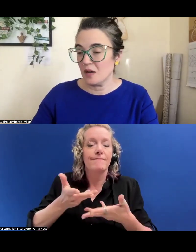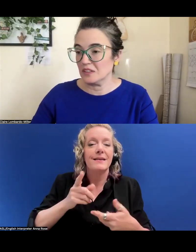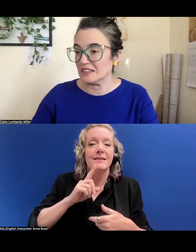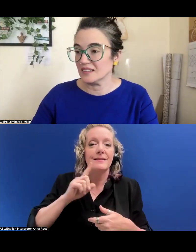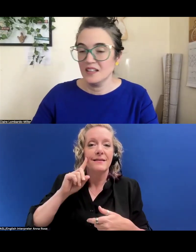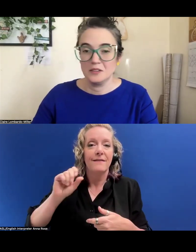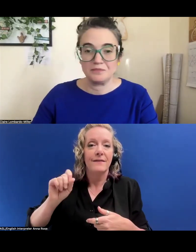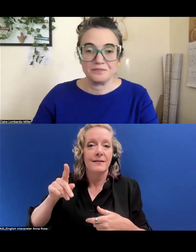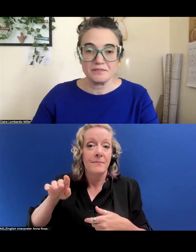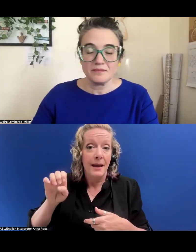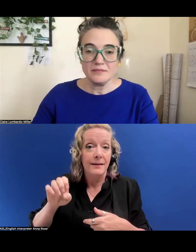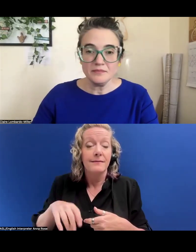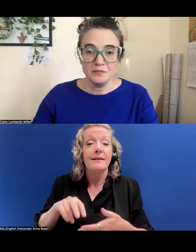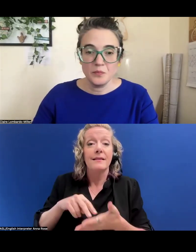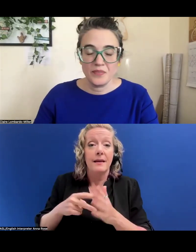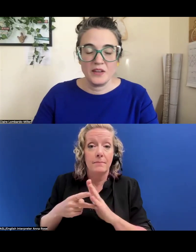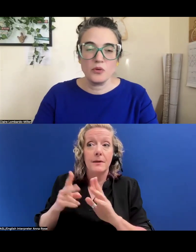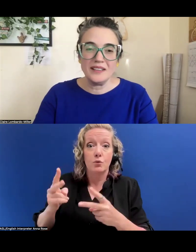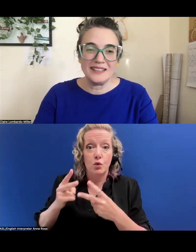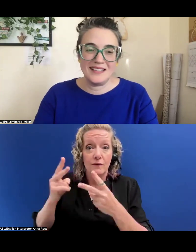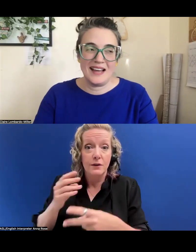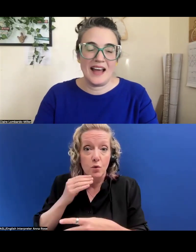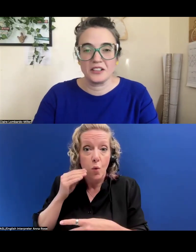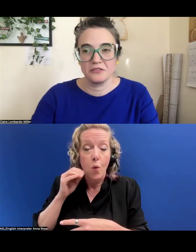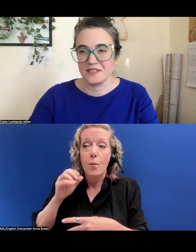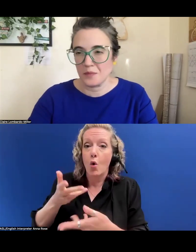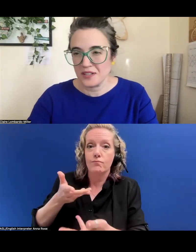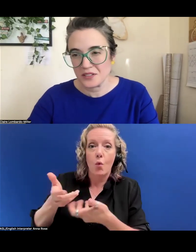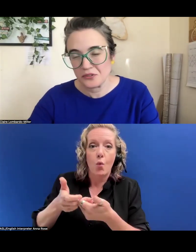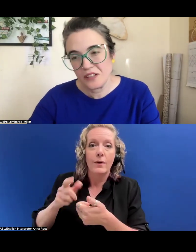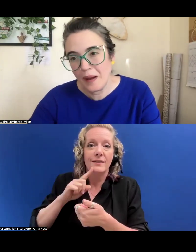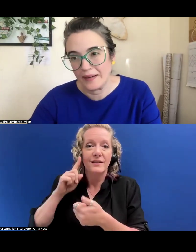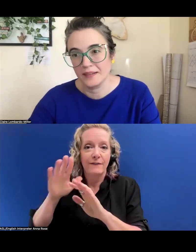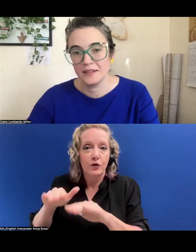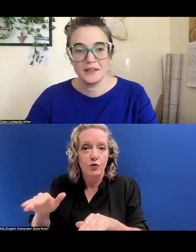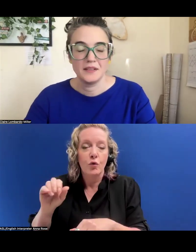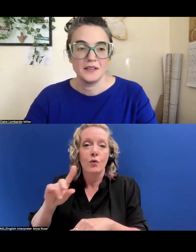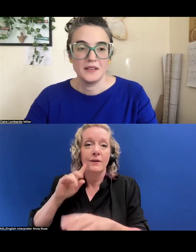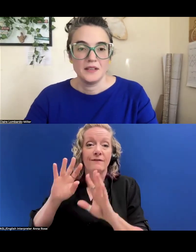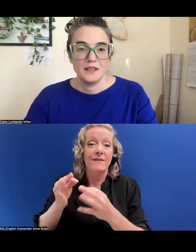and their families. And really, it's that lack of reception to feedback.